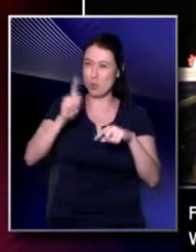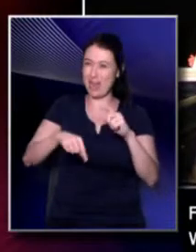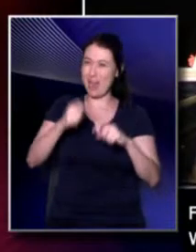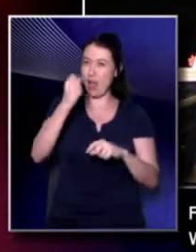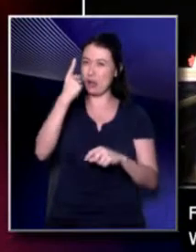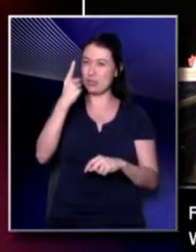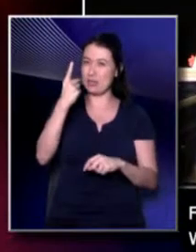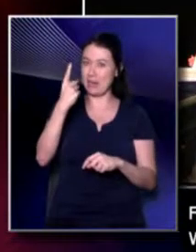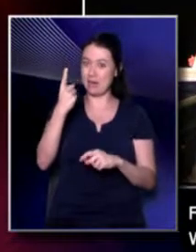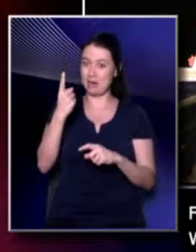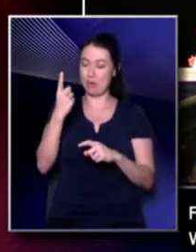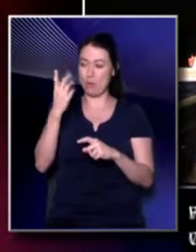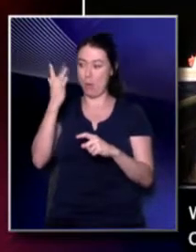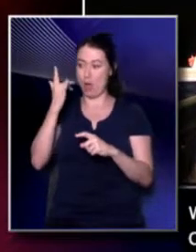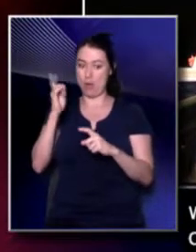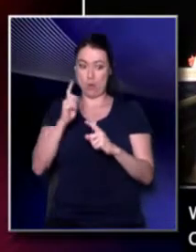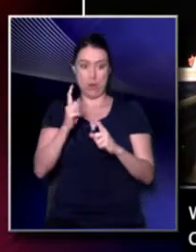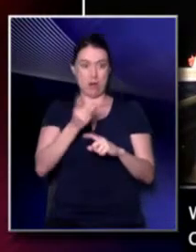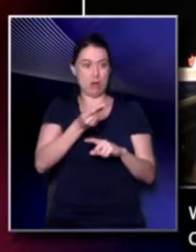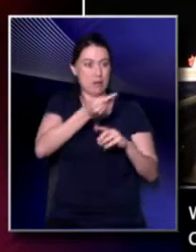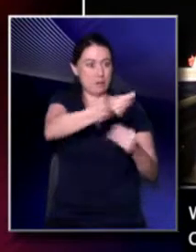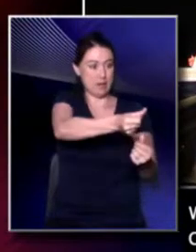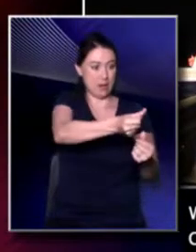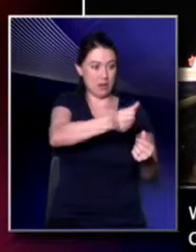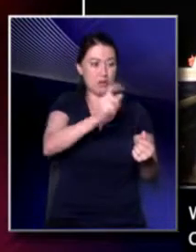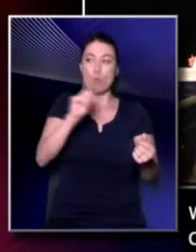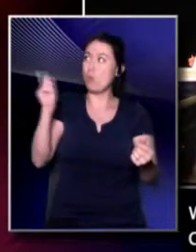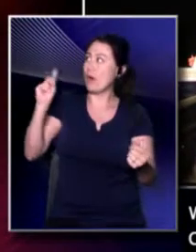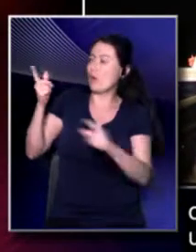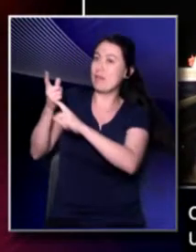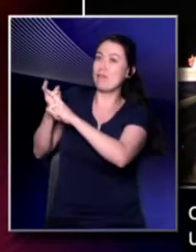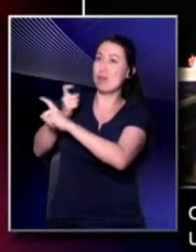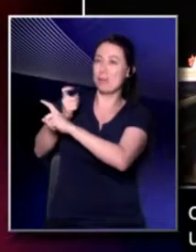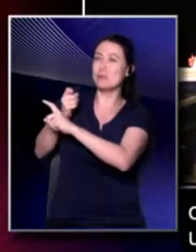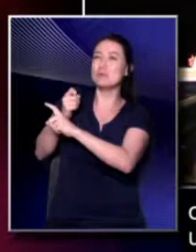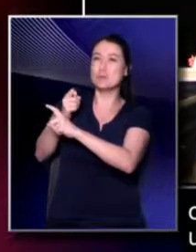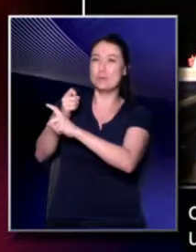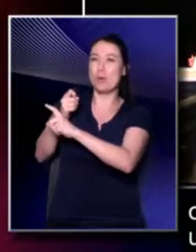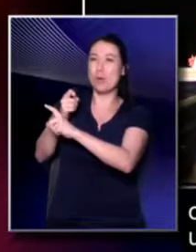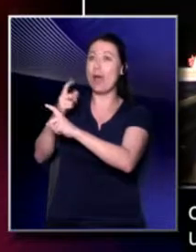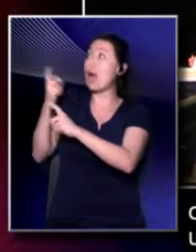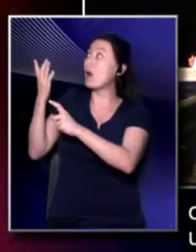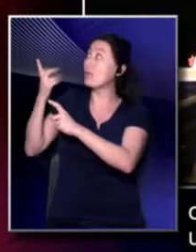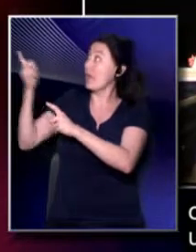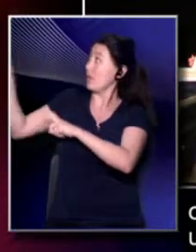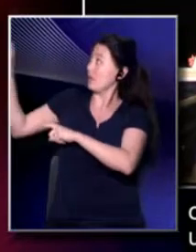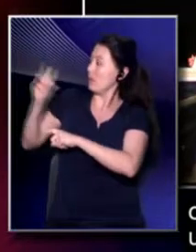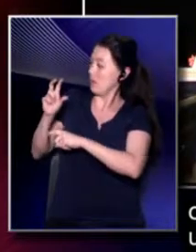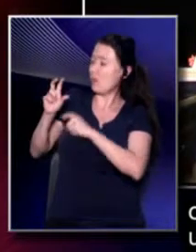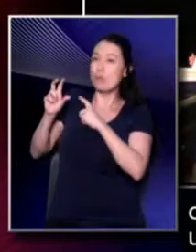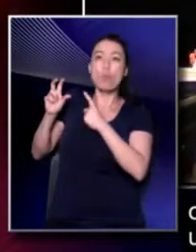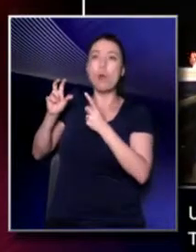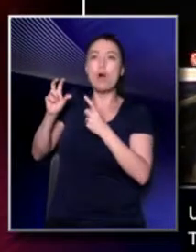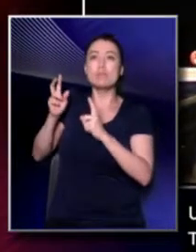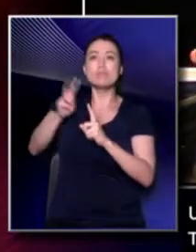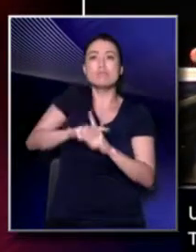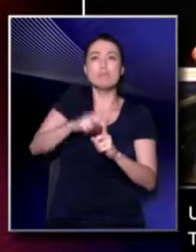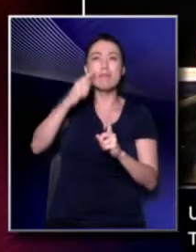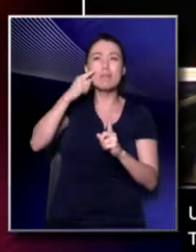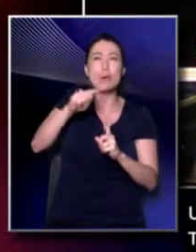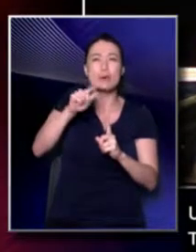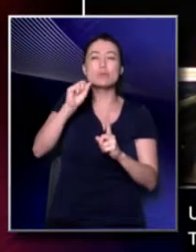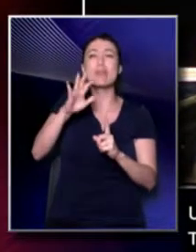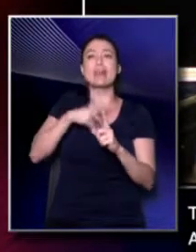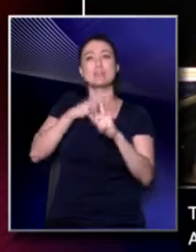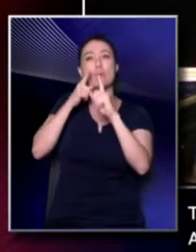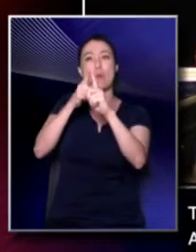and where they go until you understand from where they come and to what they are actually designated for. So the